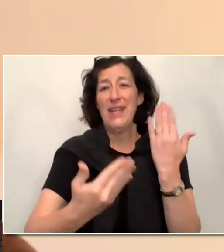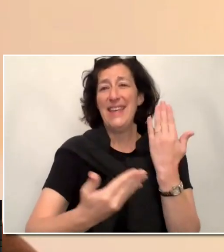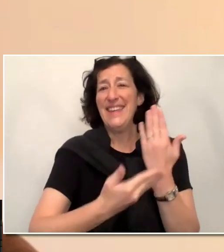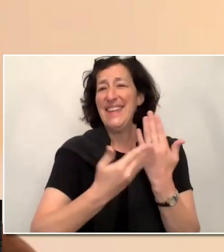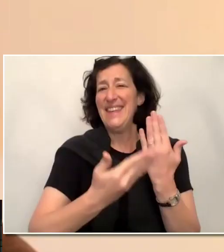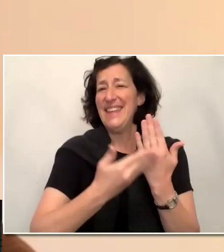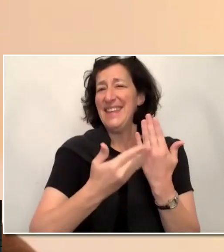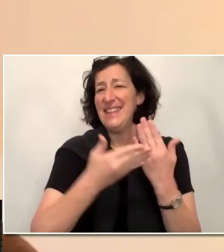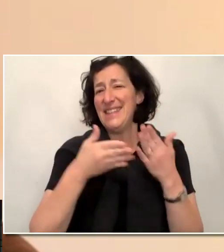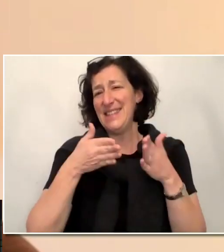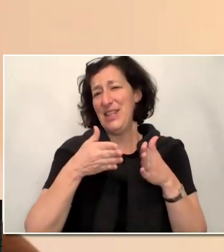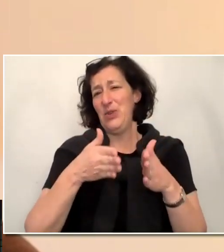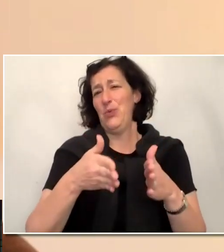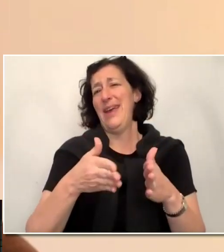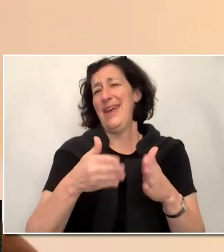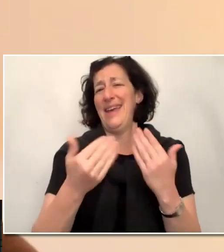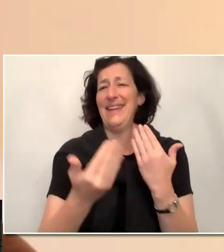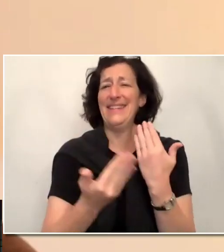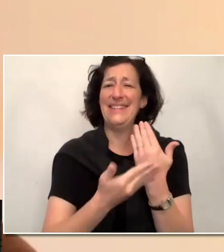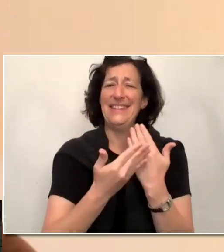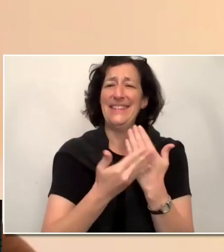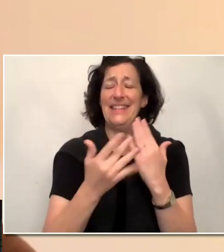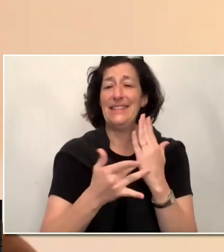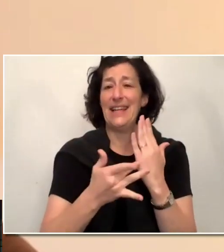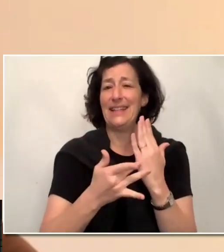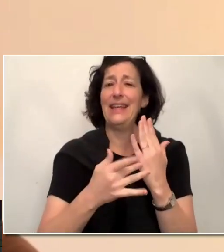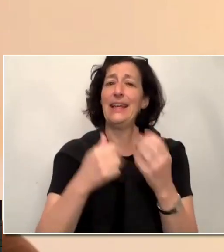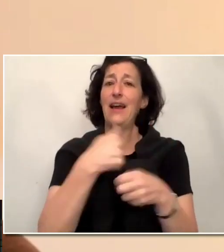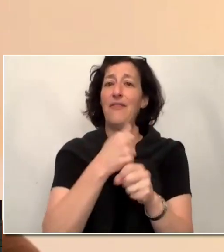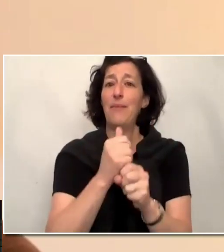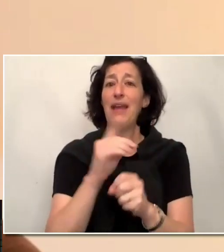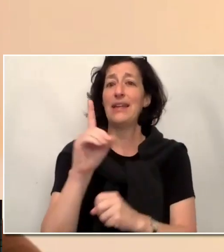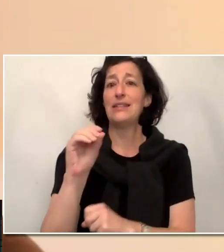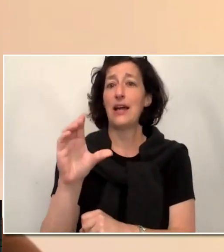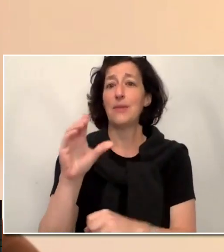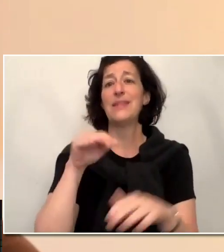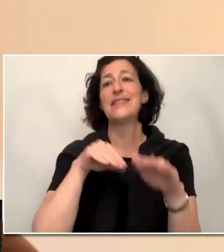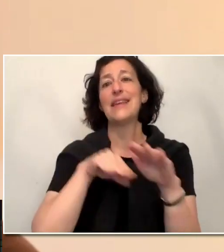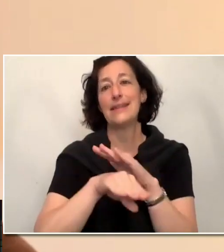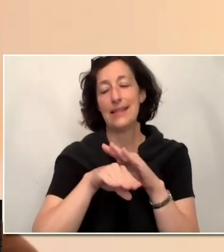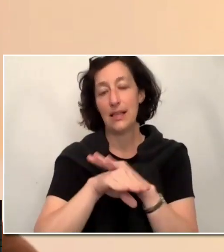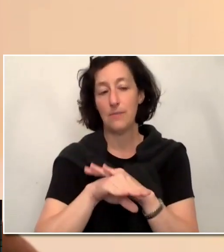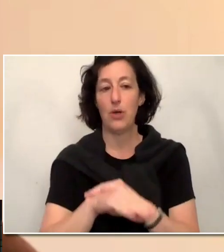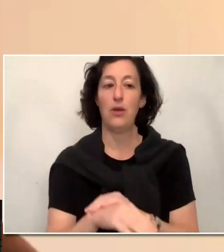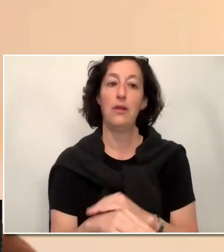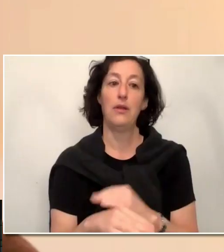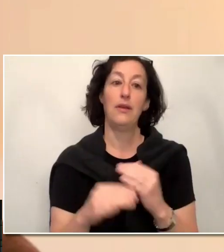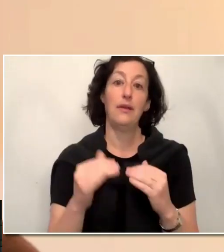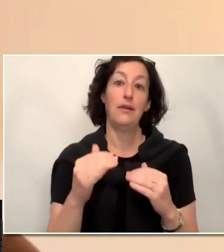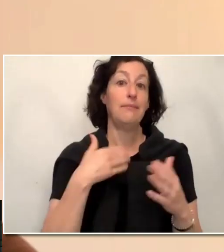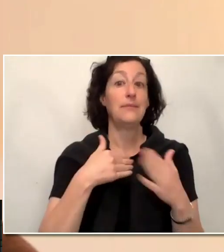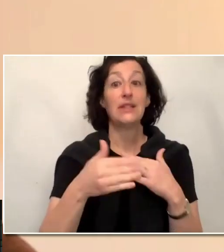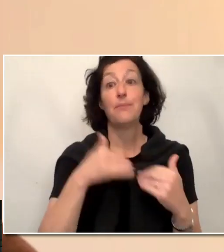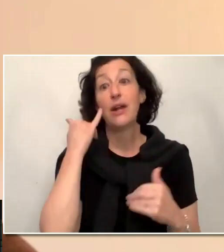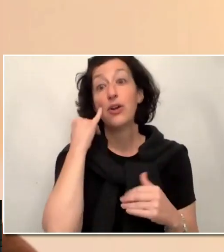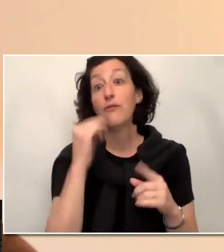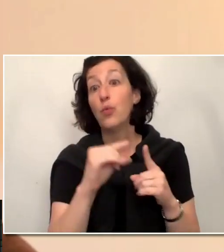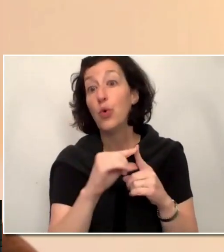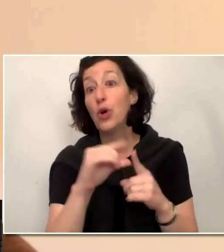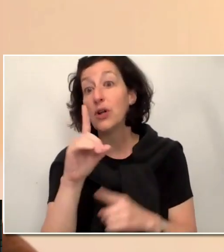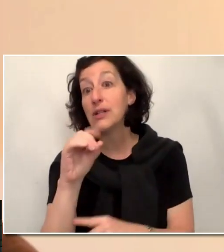ways of making documents accessible, whether it's a Word document, whether